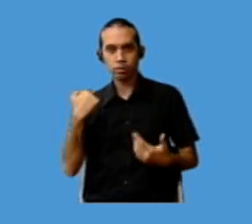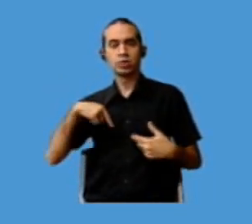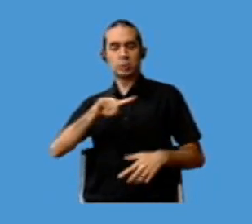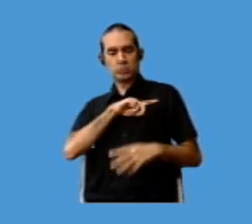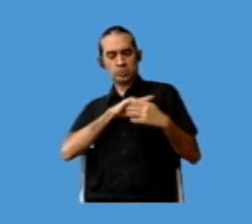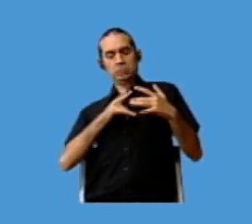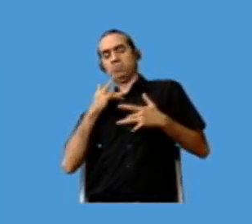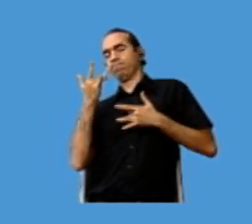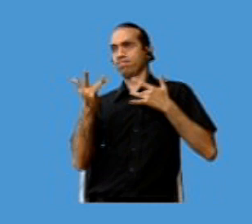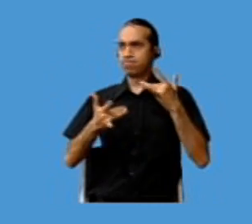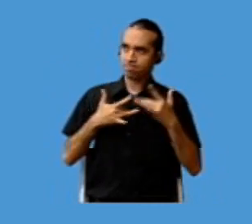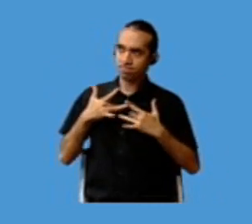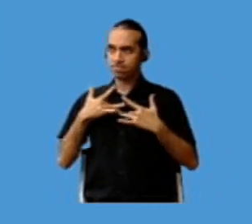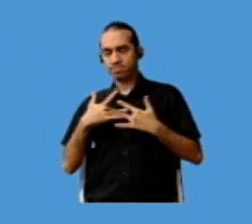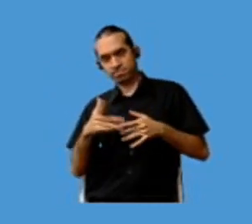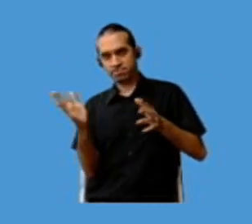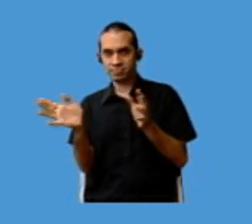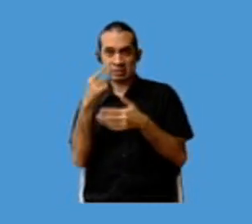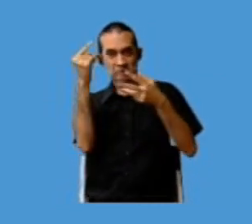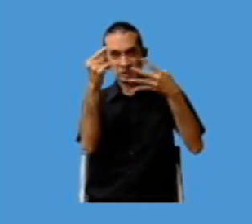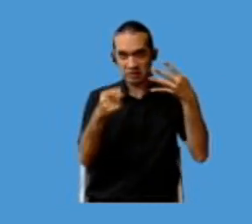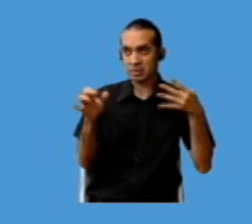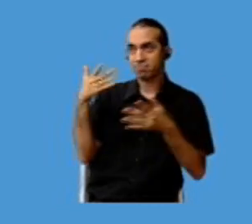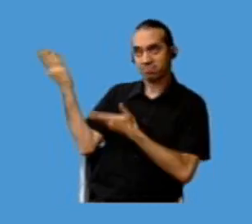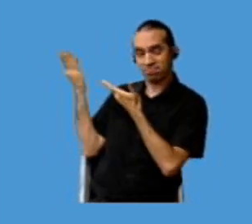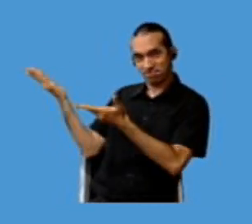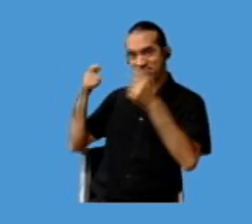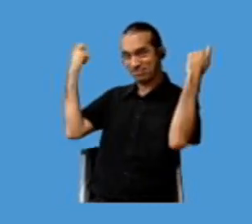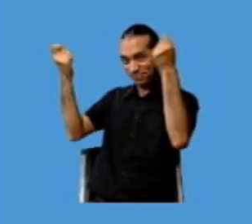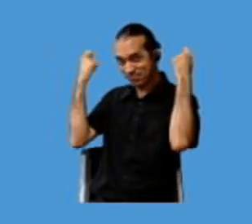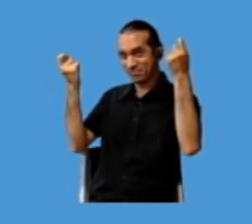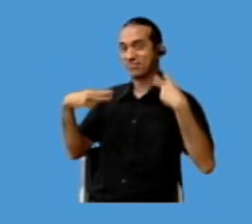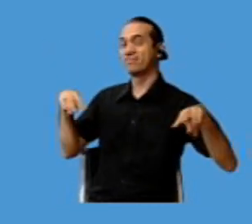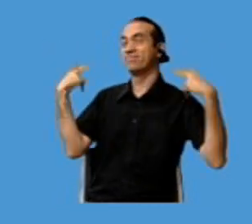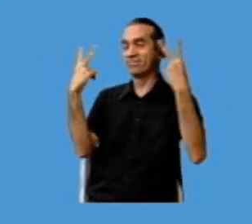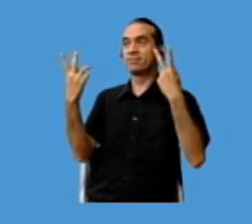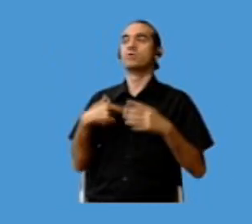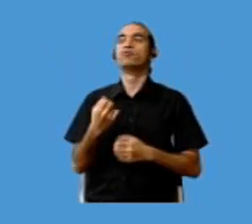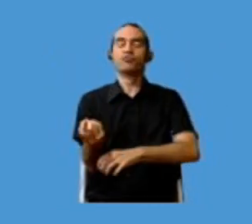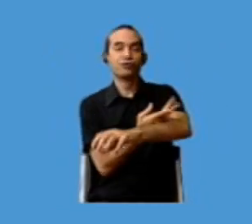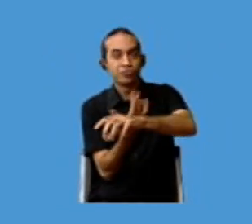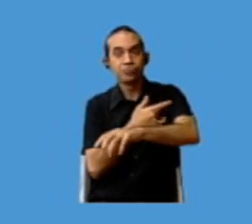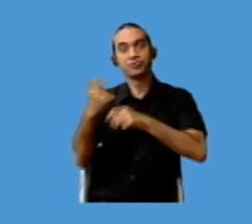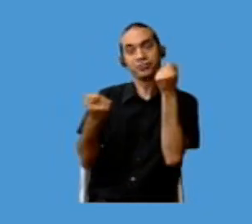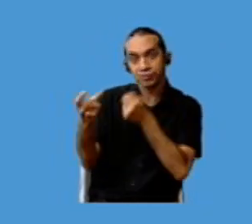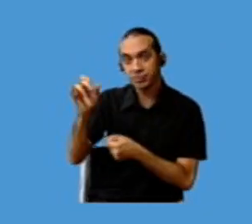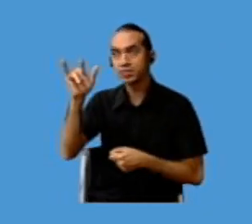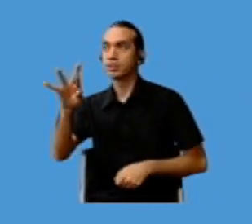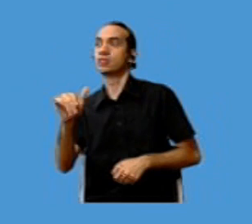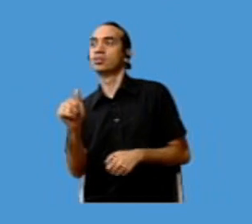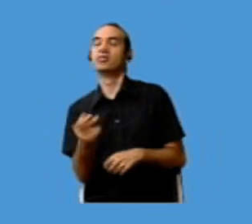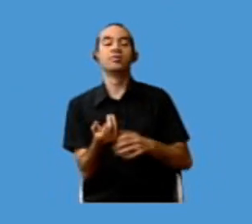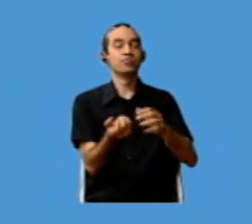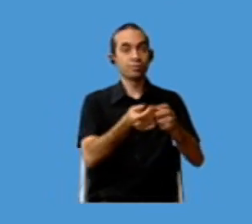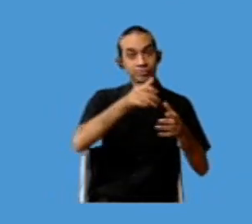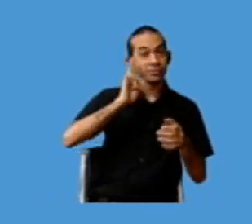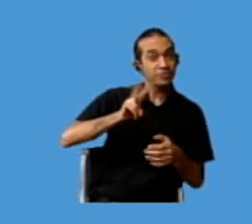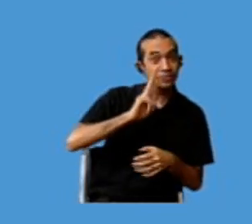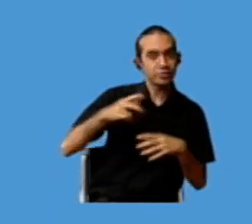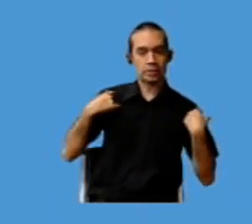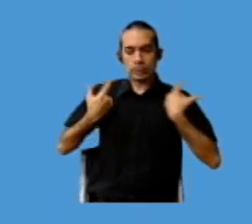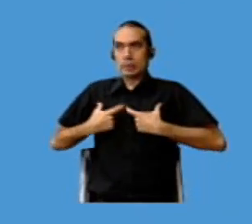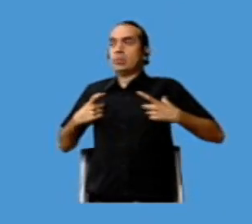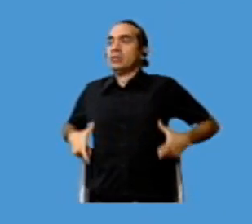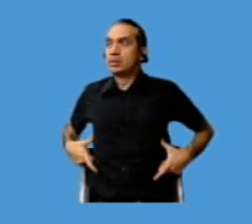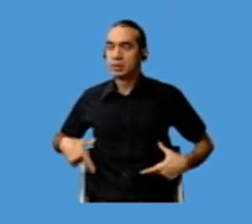V. Vacuum, vet, and victory. Vegetable, vehicle, vine, and vest. There isn't